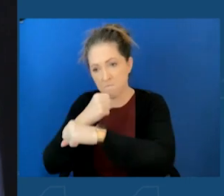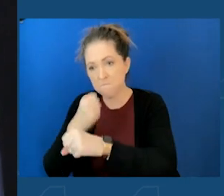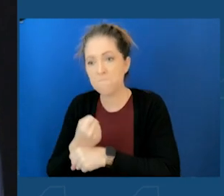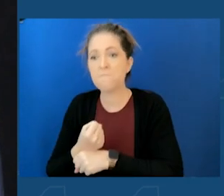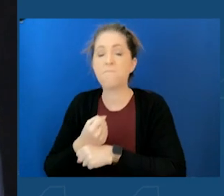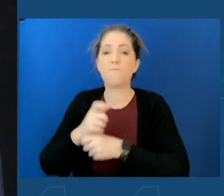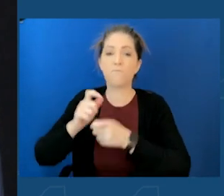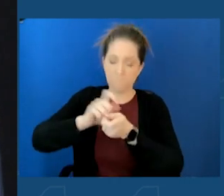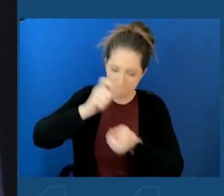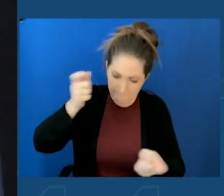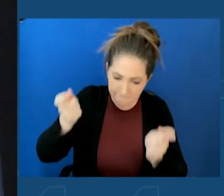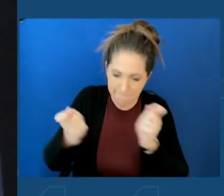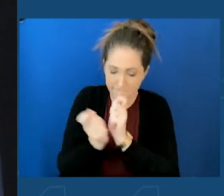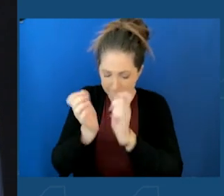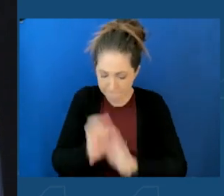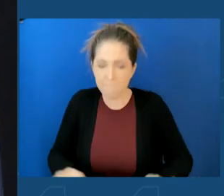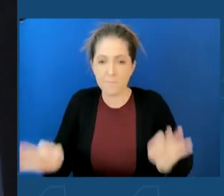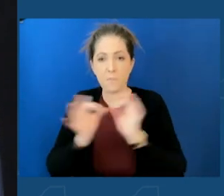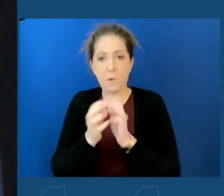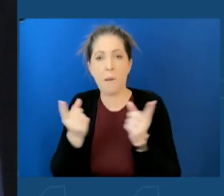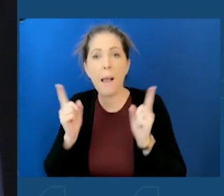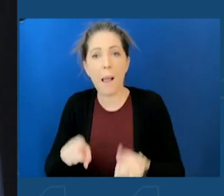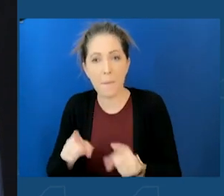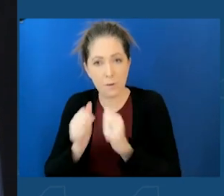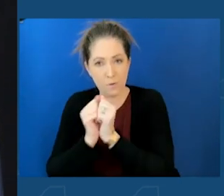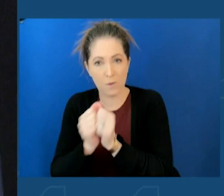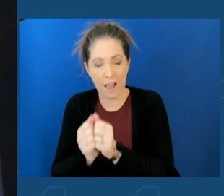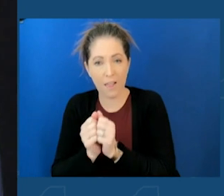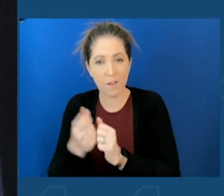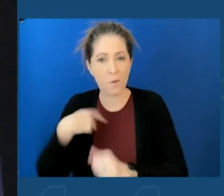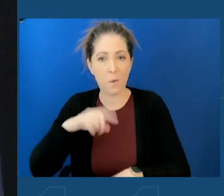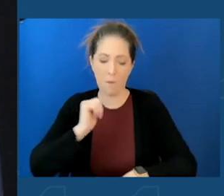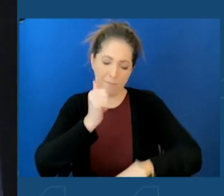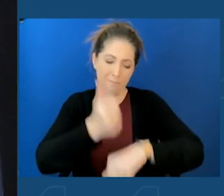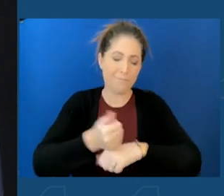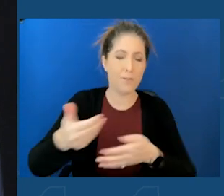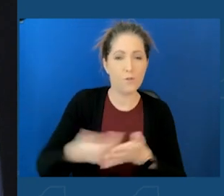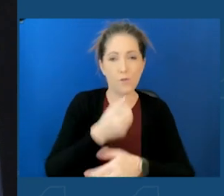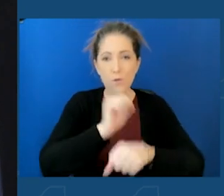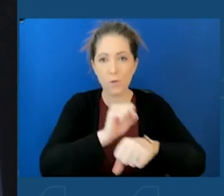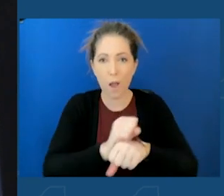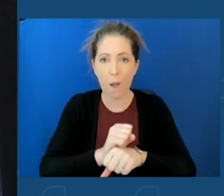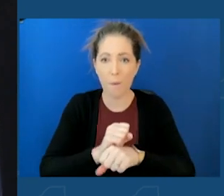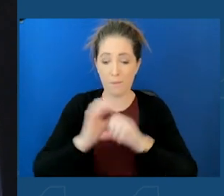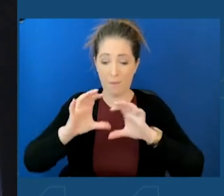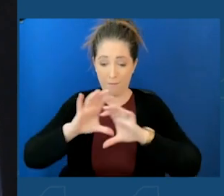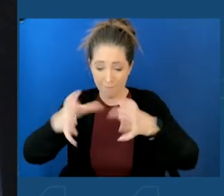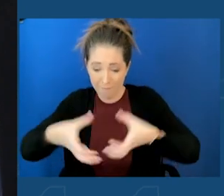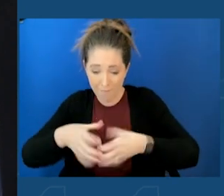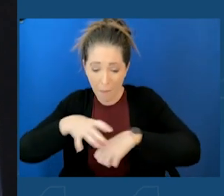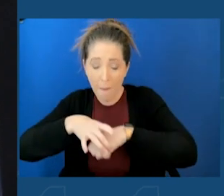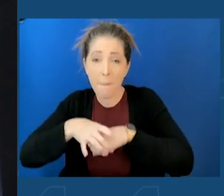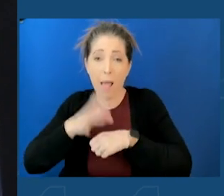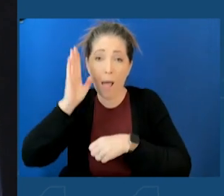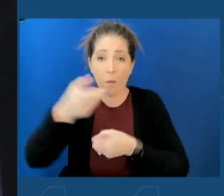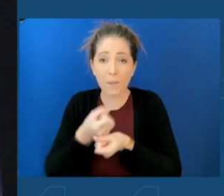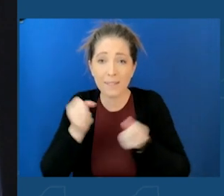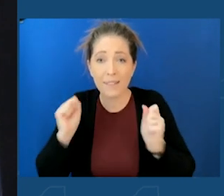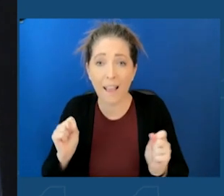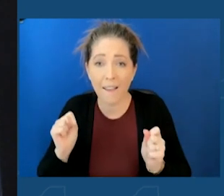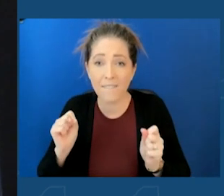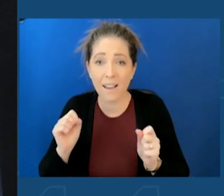significant change together. We're going to create jobs, we're going to save the planet, and we're going to change our